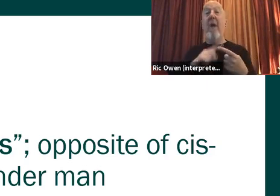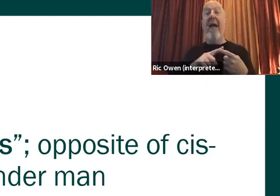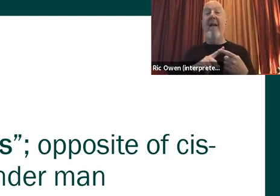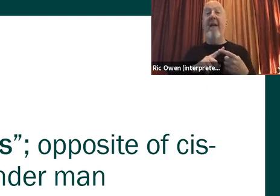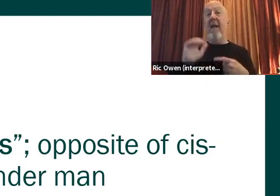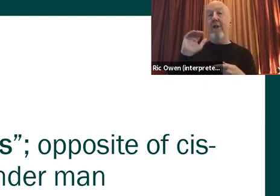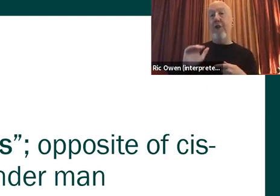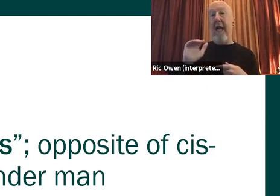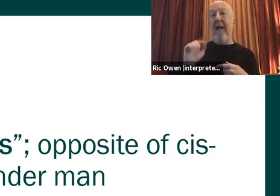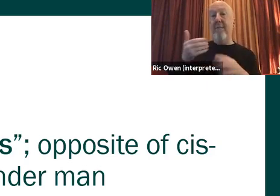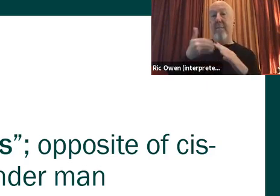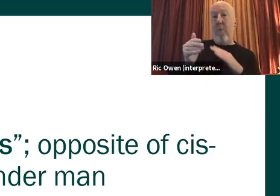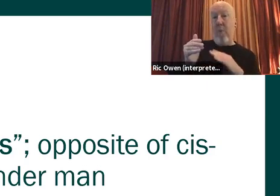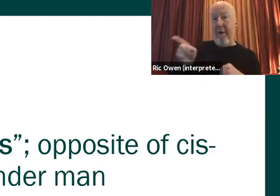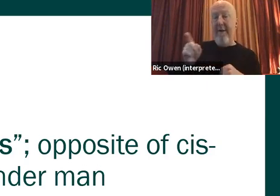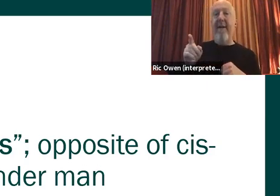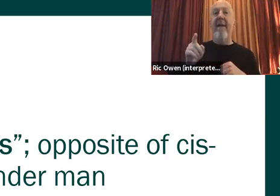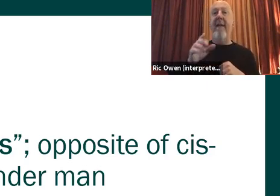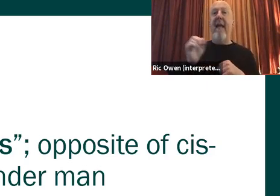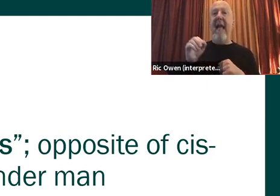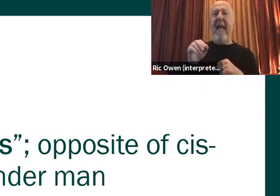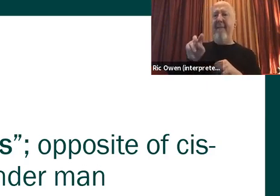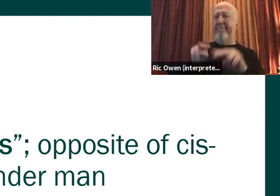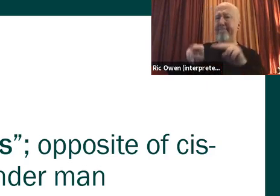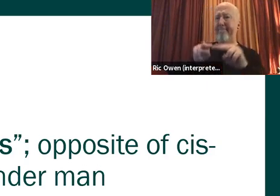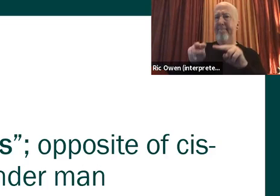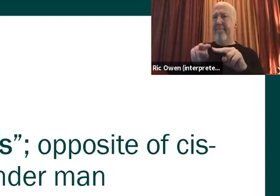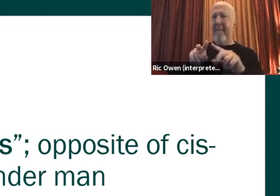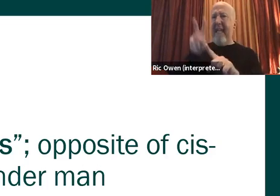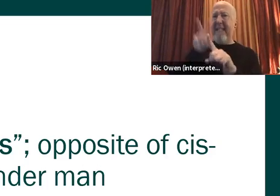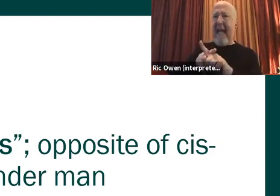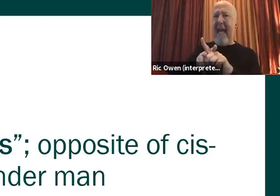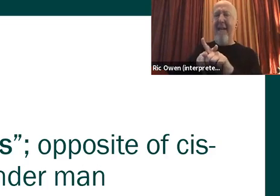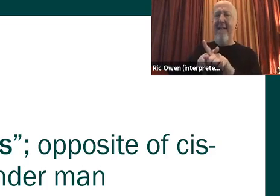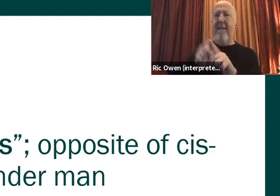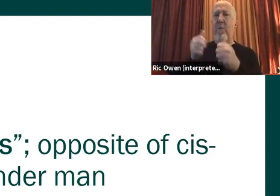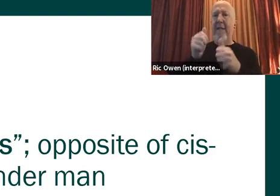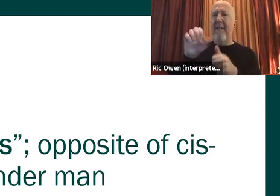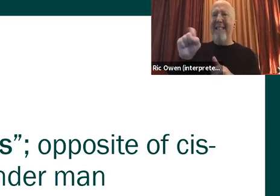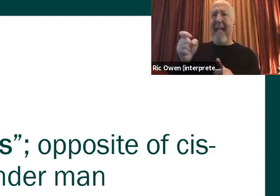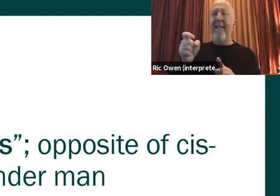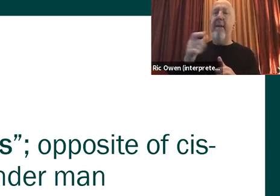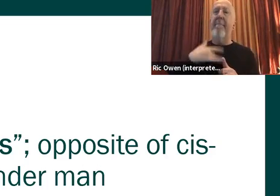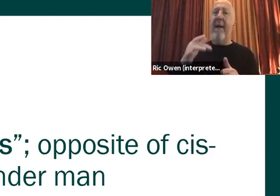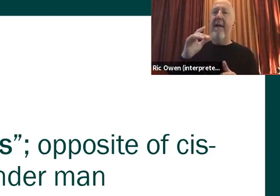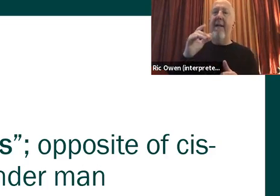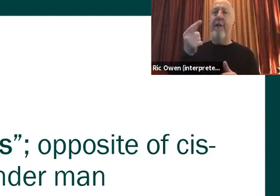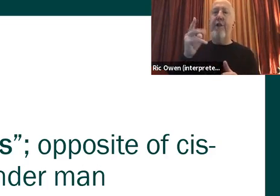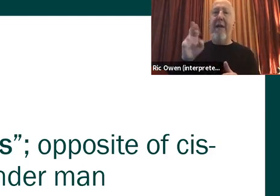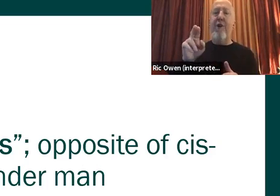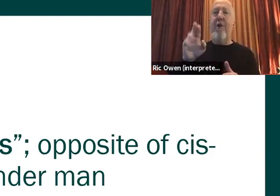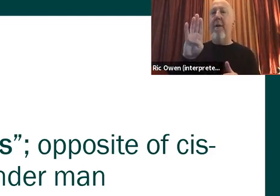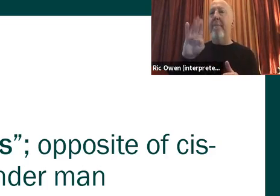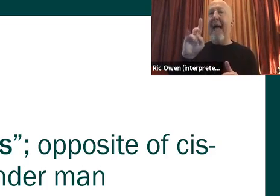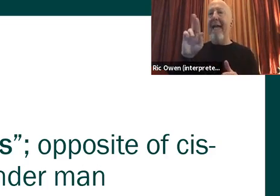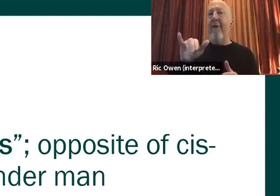is born and assigned a sex at birth, that is usually within the gender binary, male or female. So